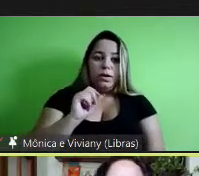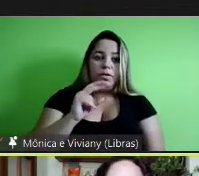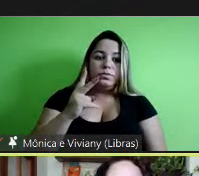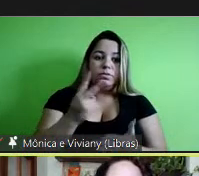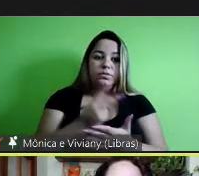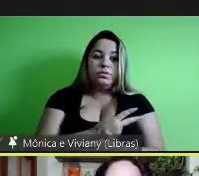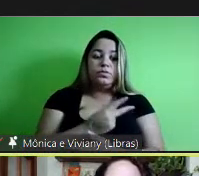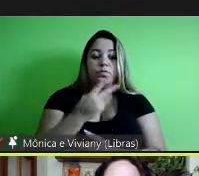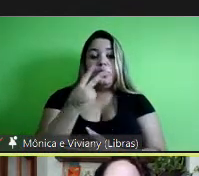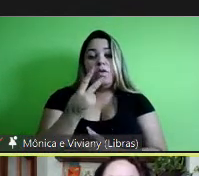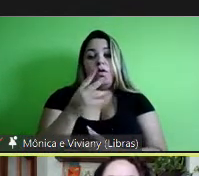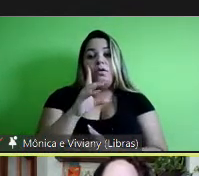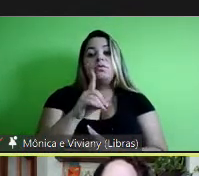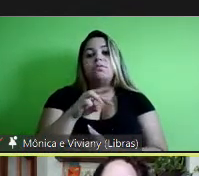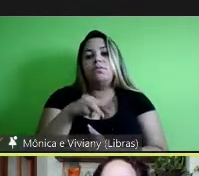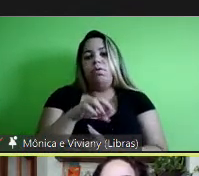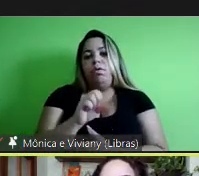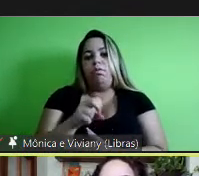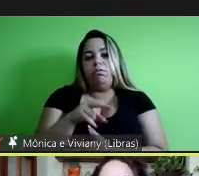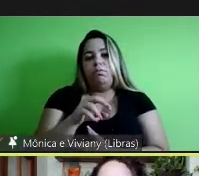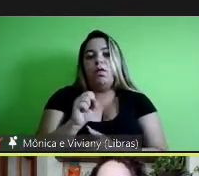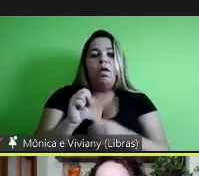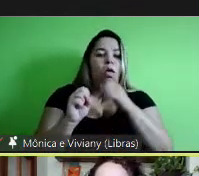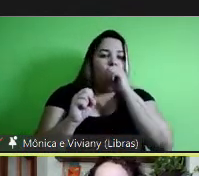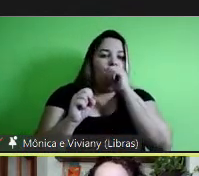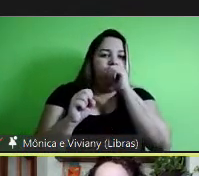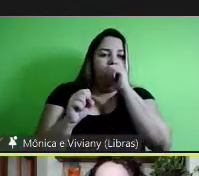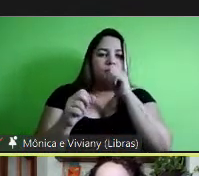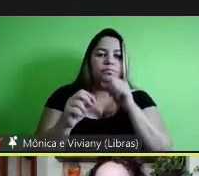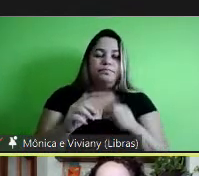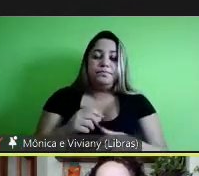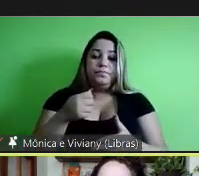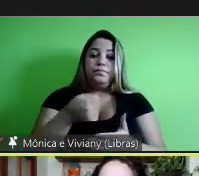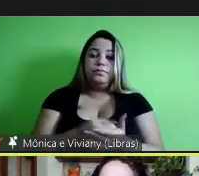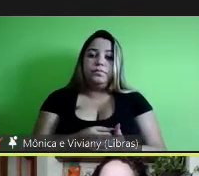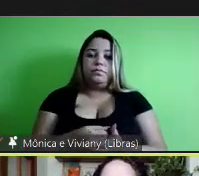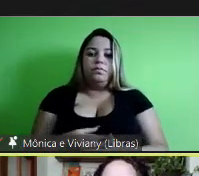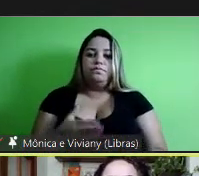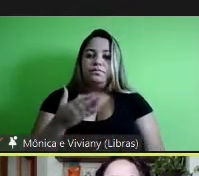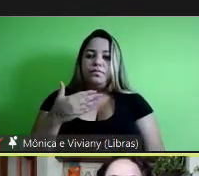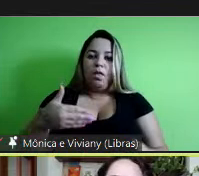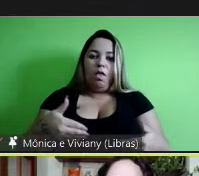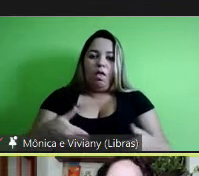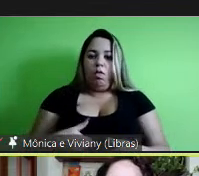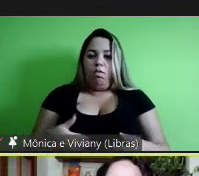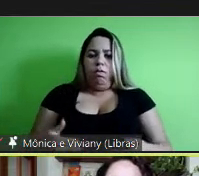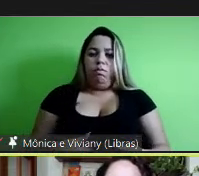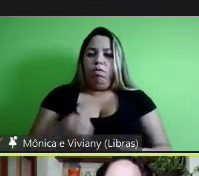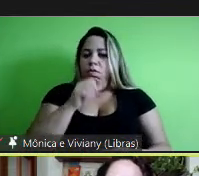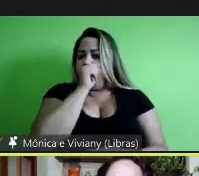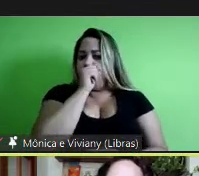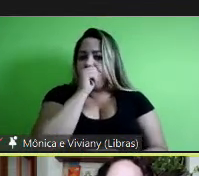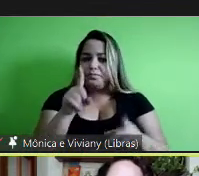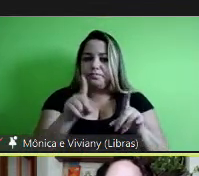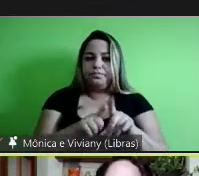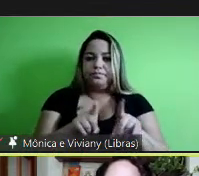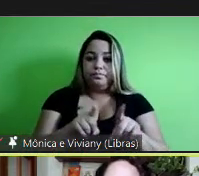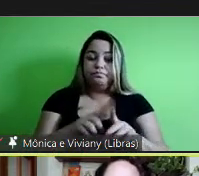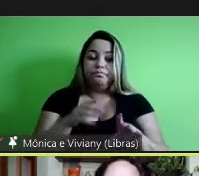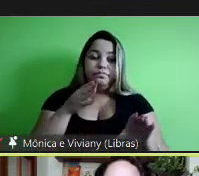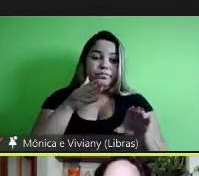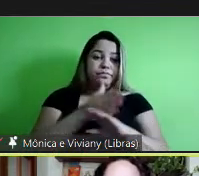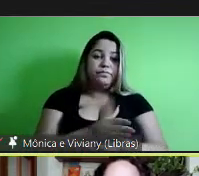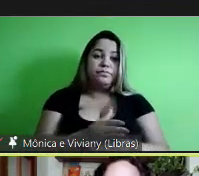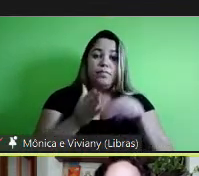that refers to two dimensions: the right to be free of hunger and malnutrition, and the right to